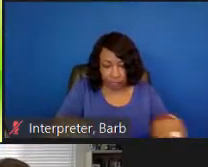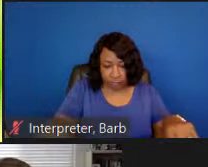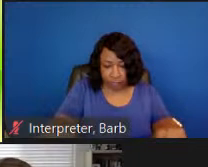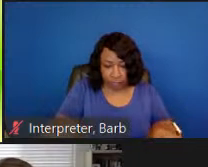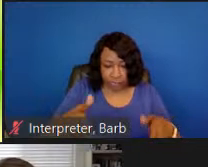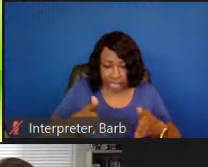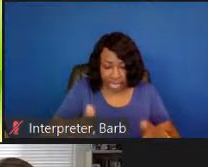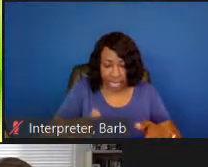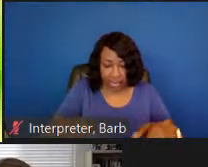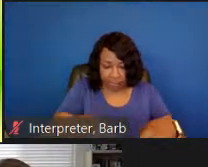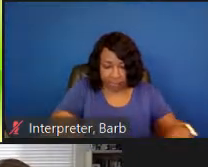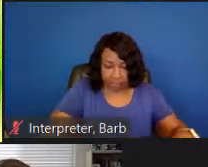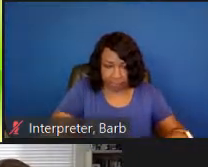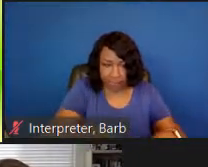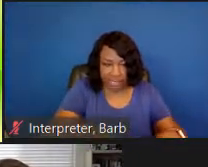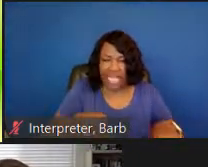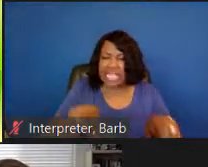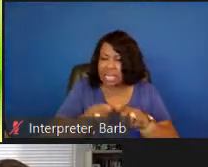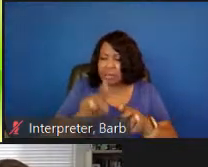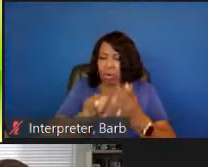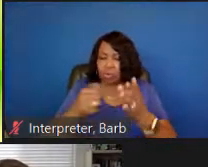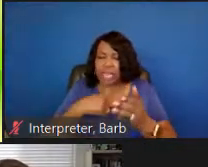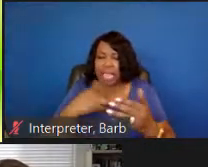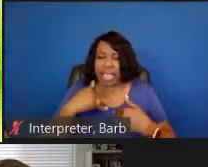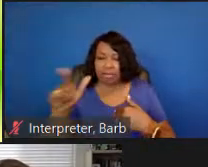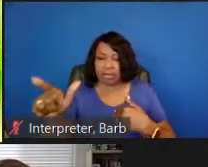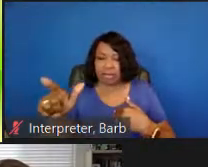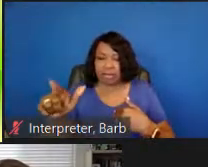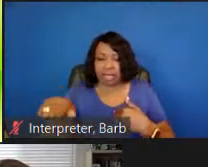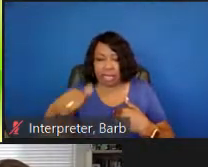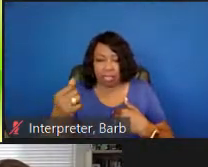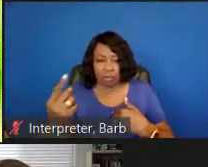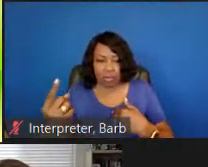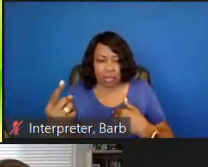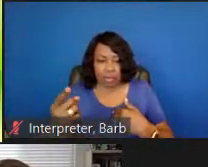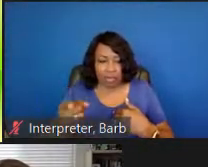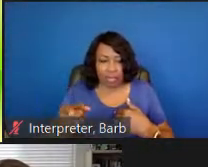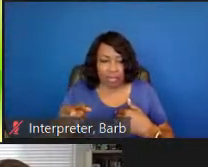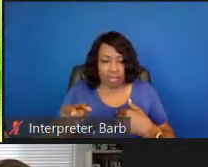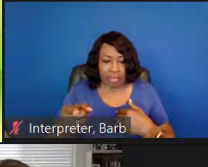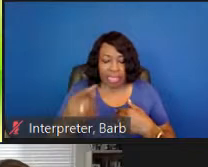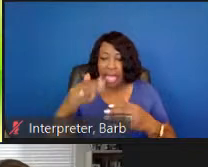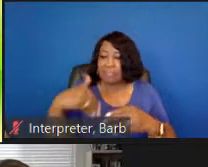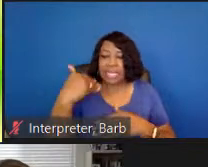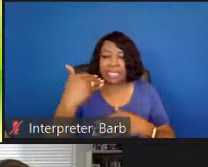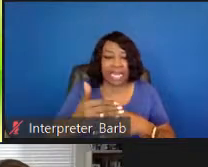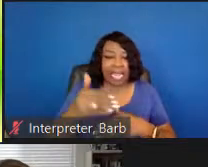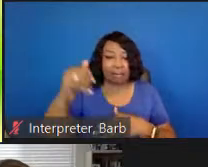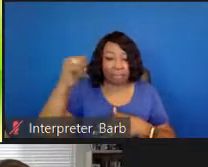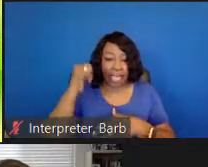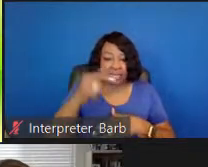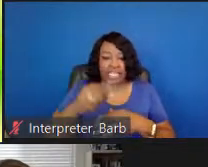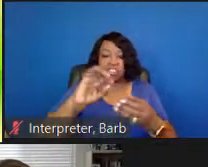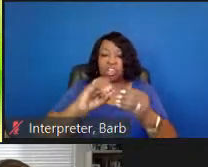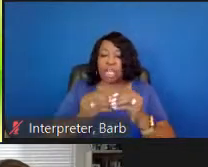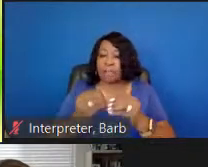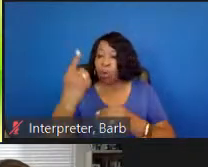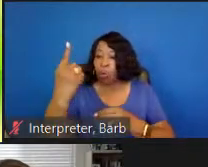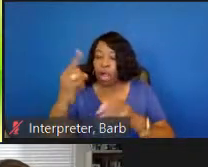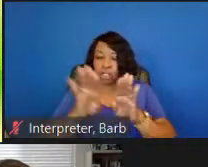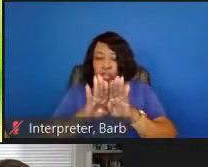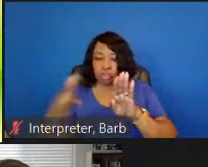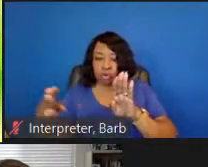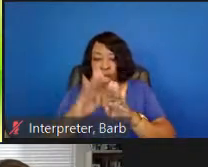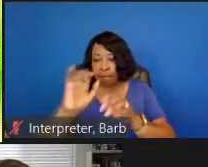Similar to, I think, what we have on the 5000s. So then next one back is the number 1 door behind the